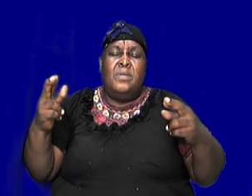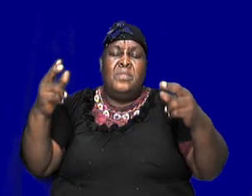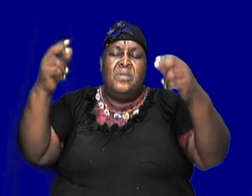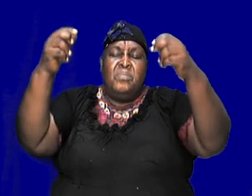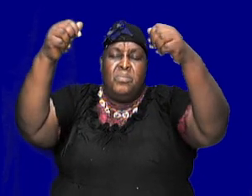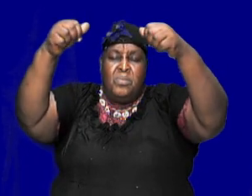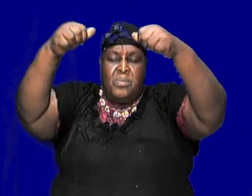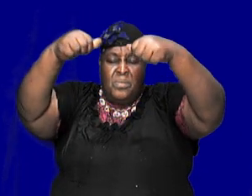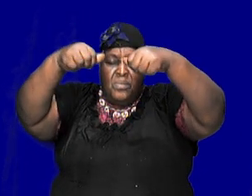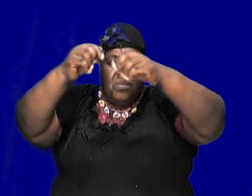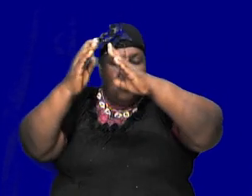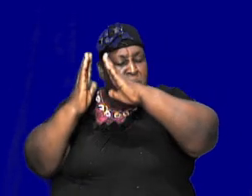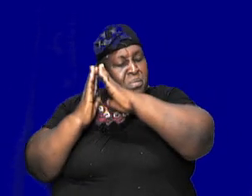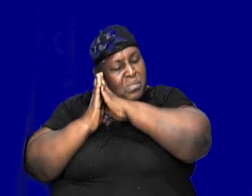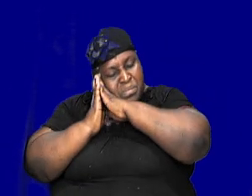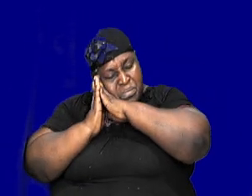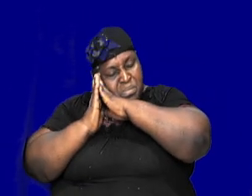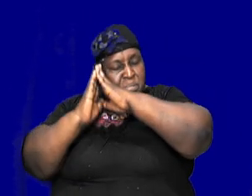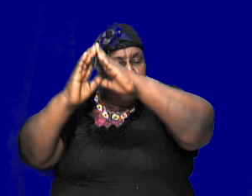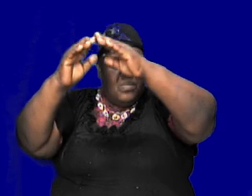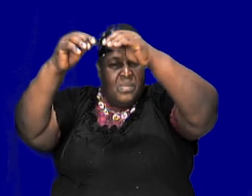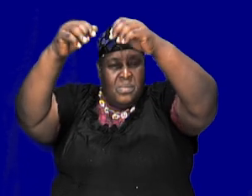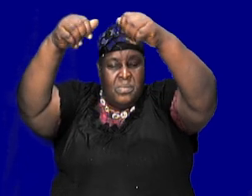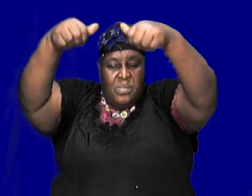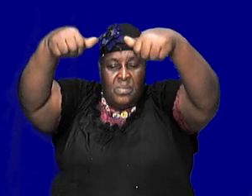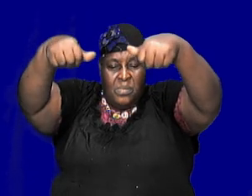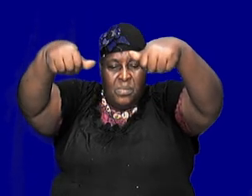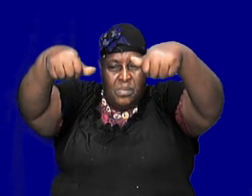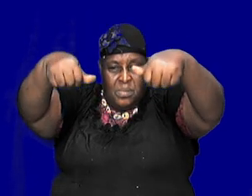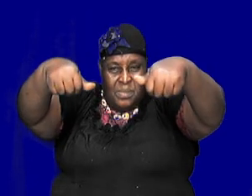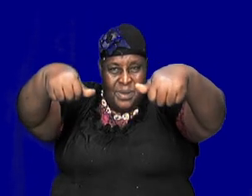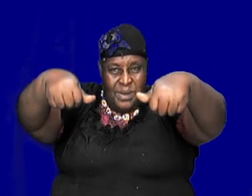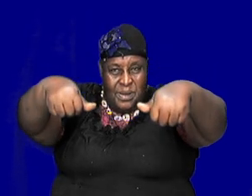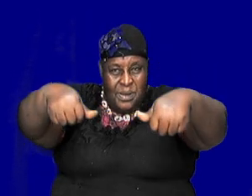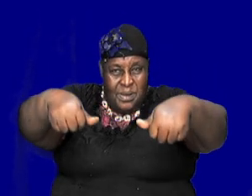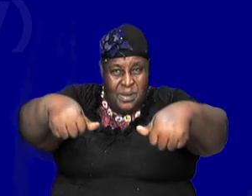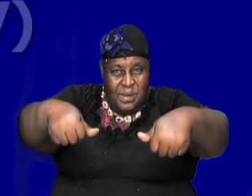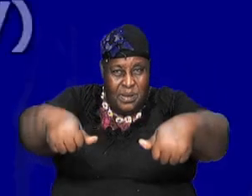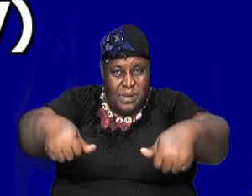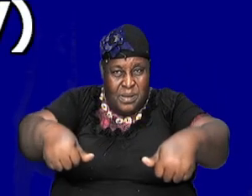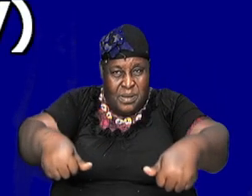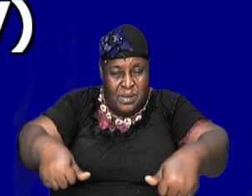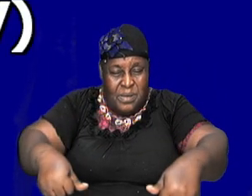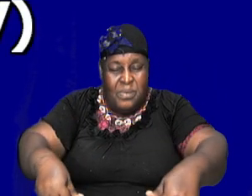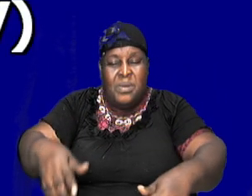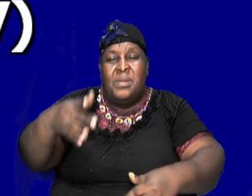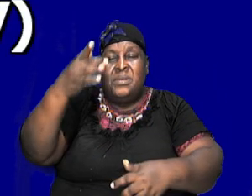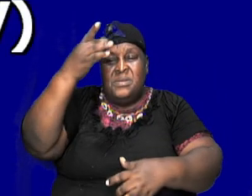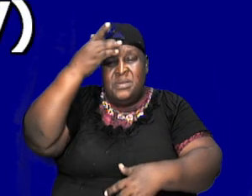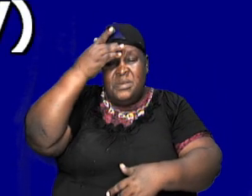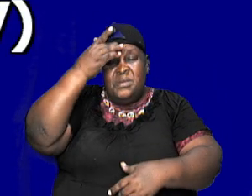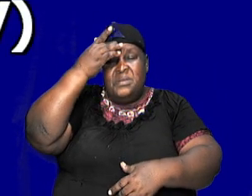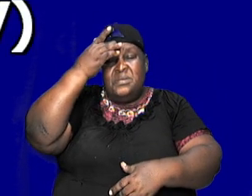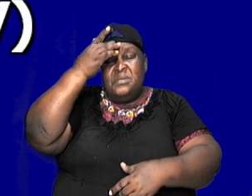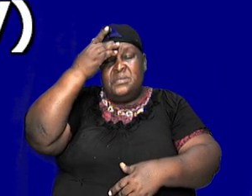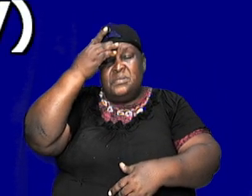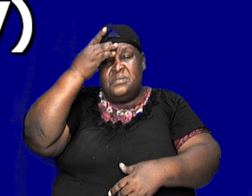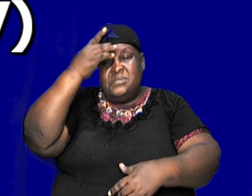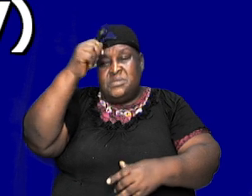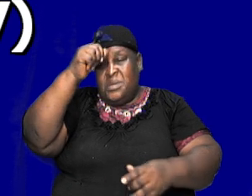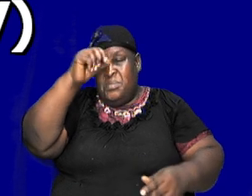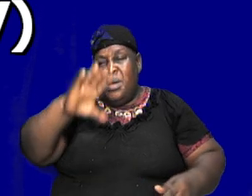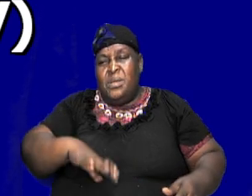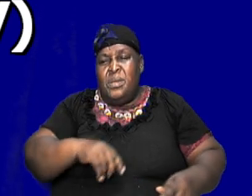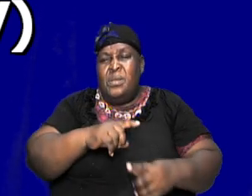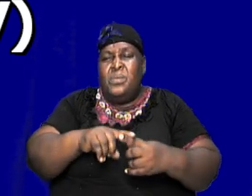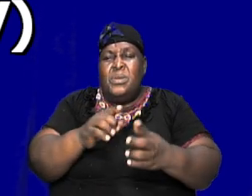they let down the bed wherein the sick of palsy lay. Verse 25, when Jesus